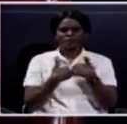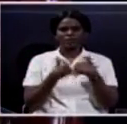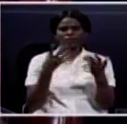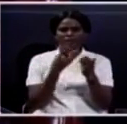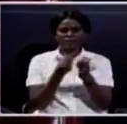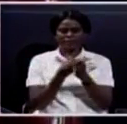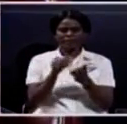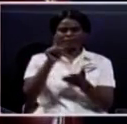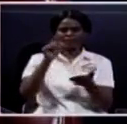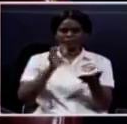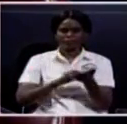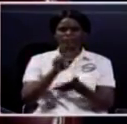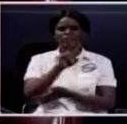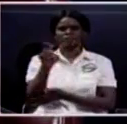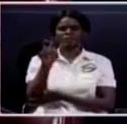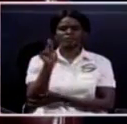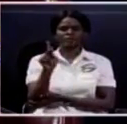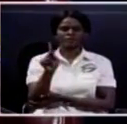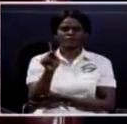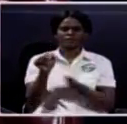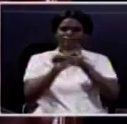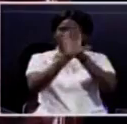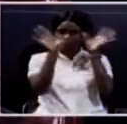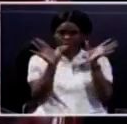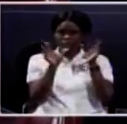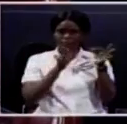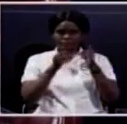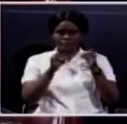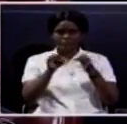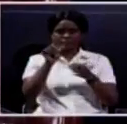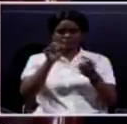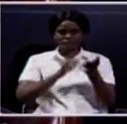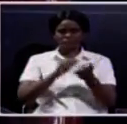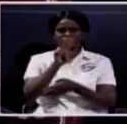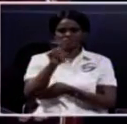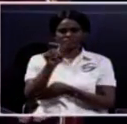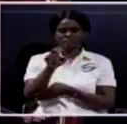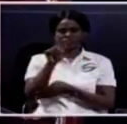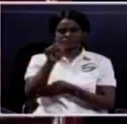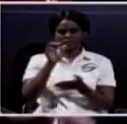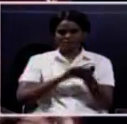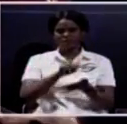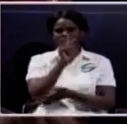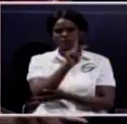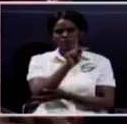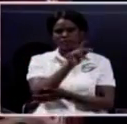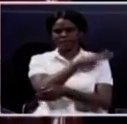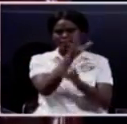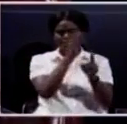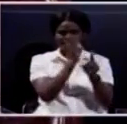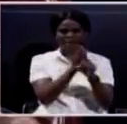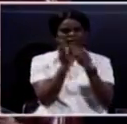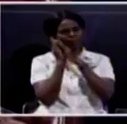amount of 1,200. I want to make it correct. 1,200. The 1,000 kwacha will go towards boarding, will